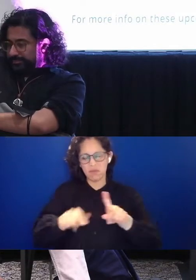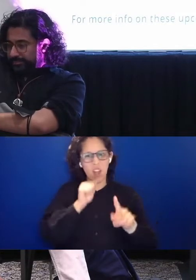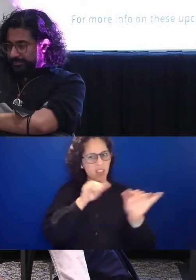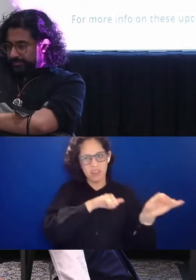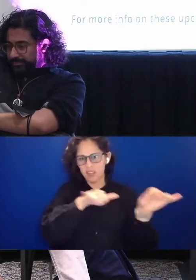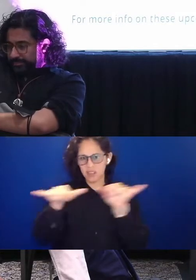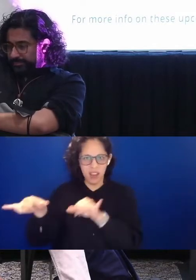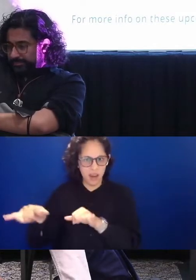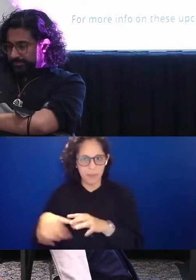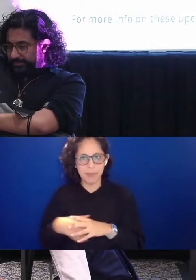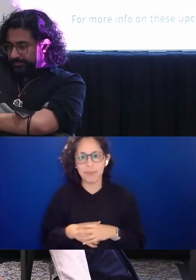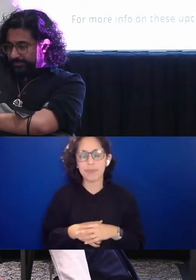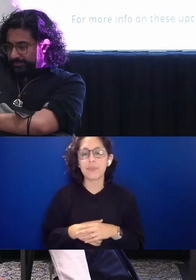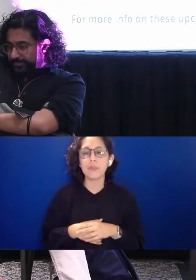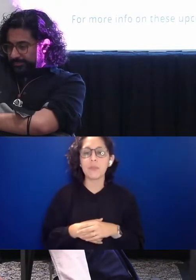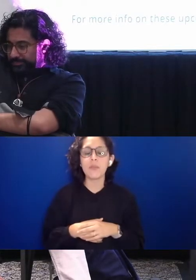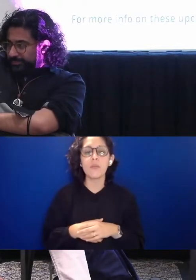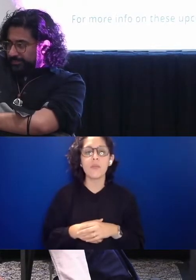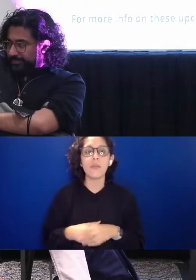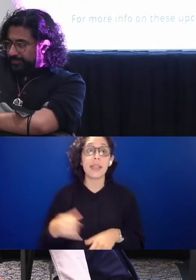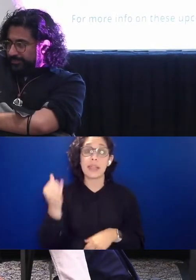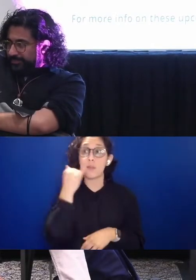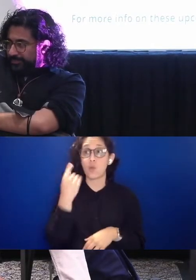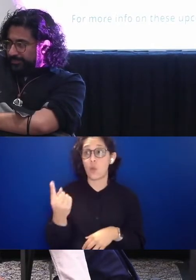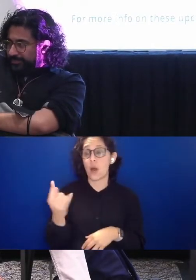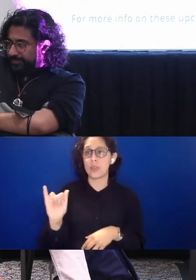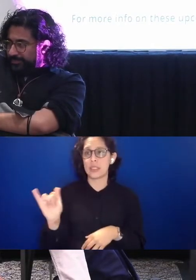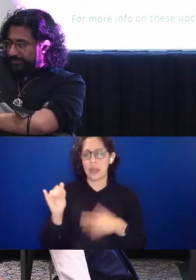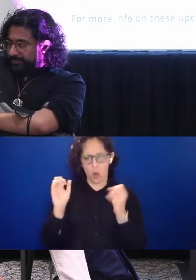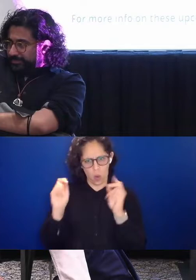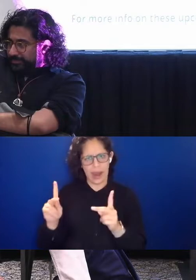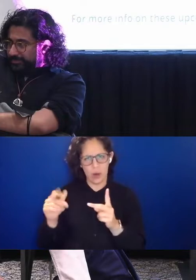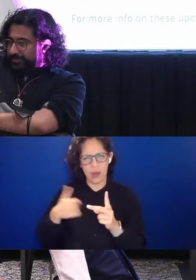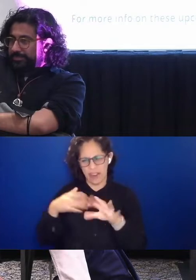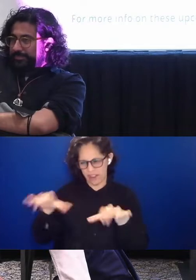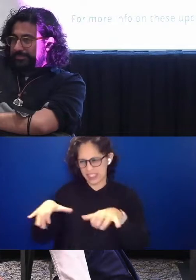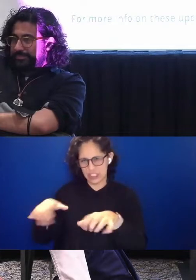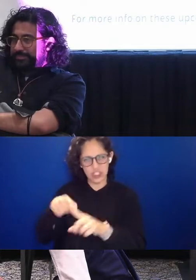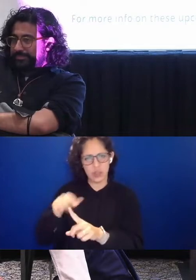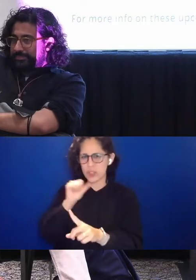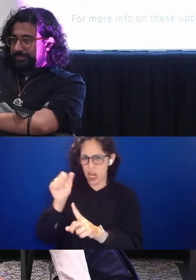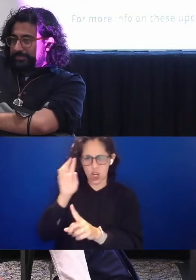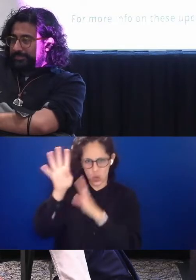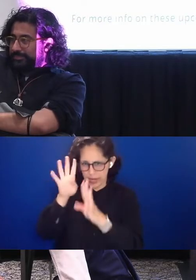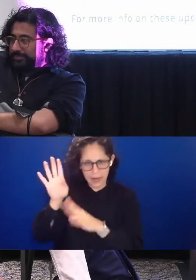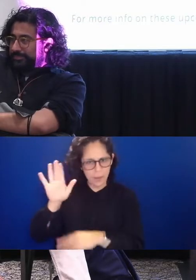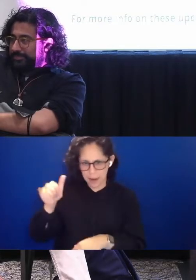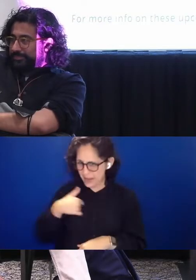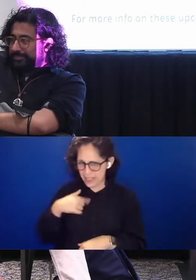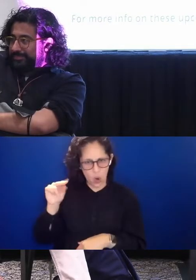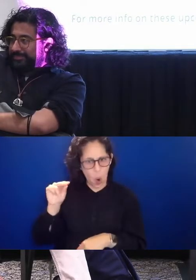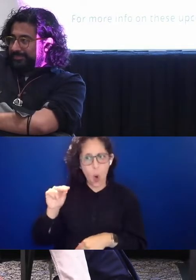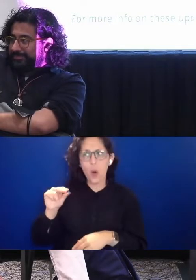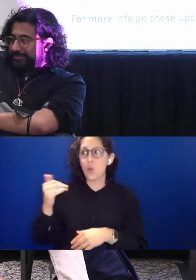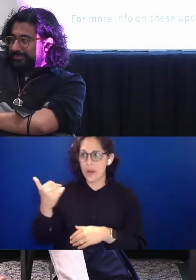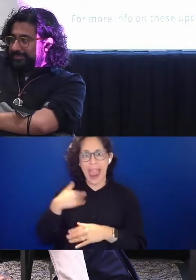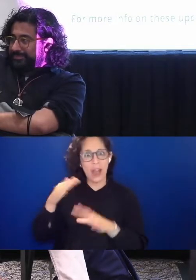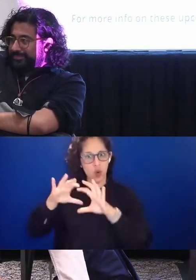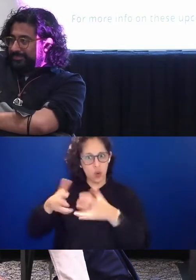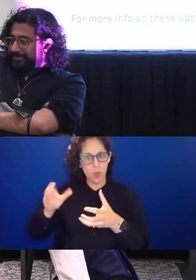one of them was very much like Alleged Lesbian Activities was not created by me, it was created by a group of people, of which I was one of